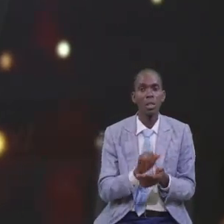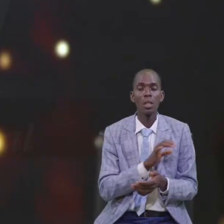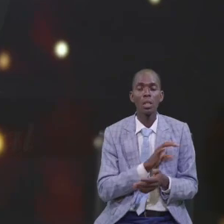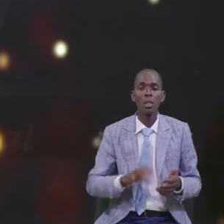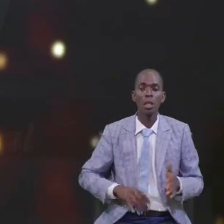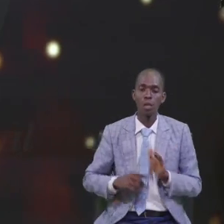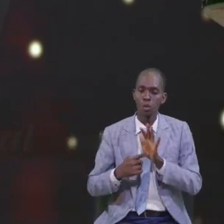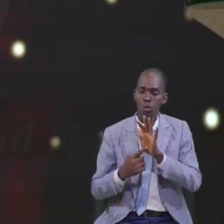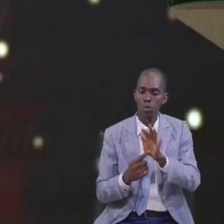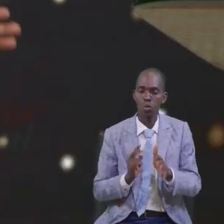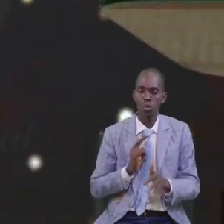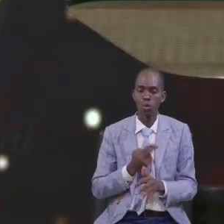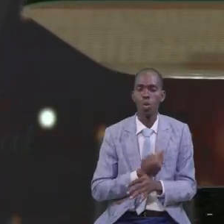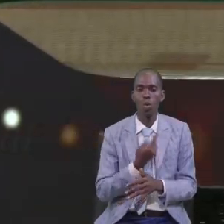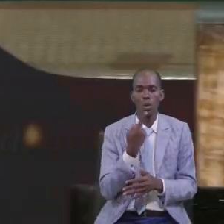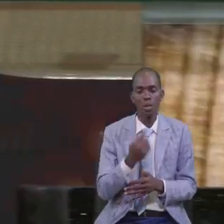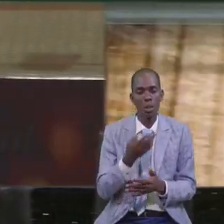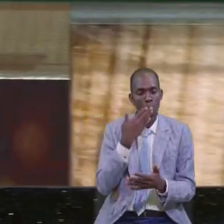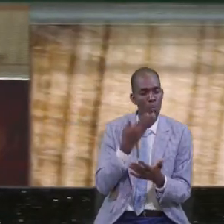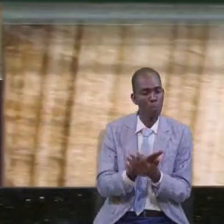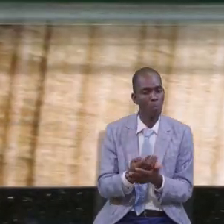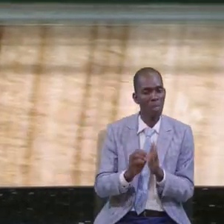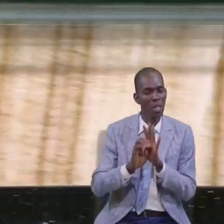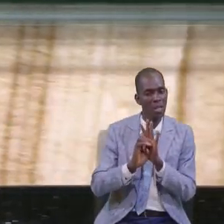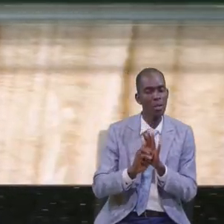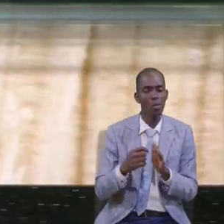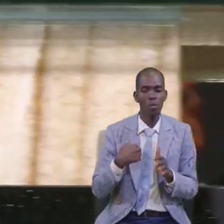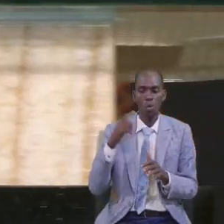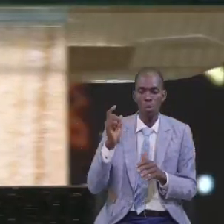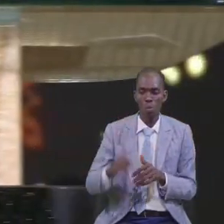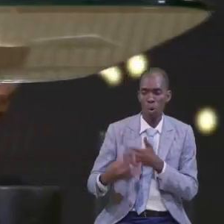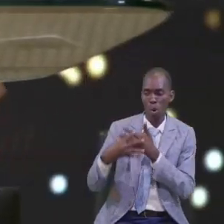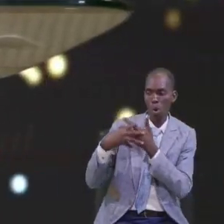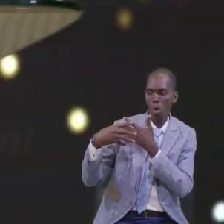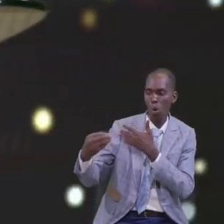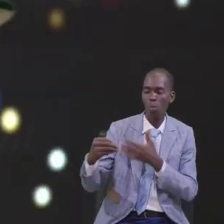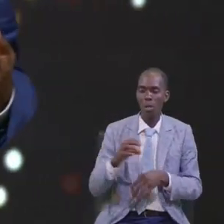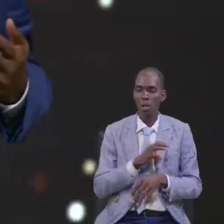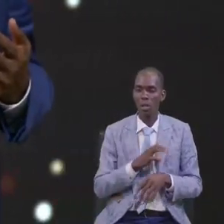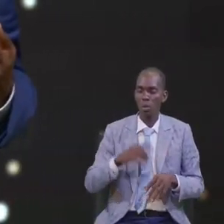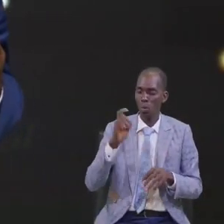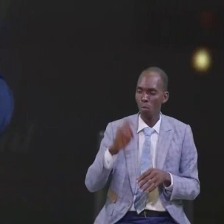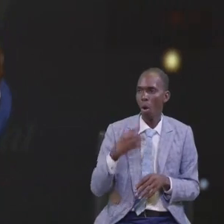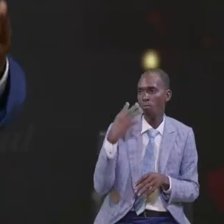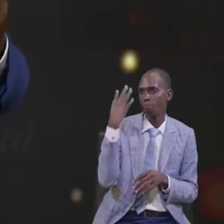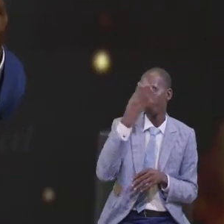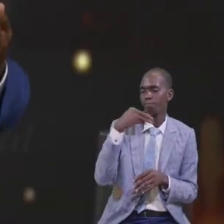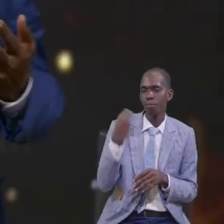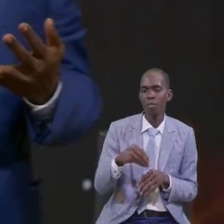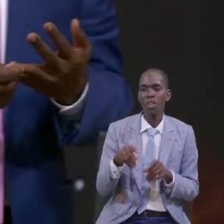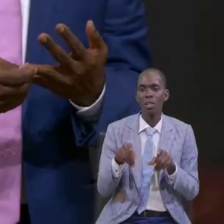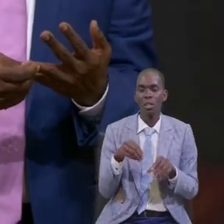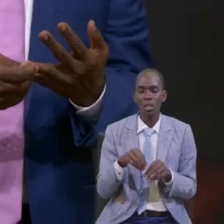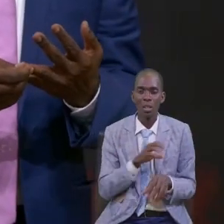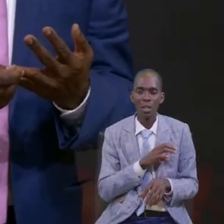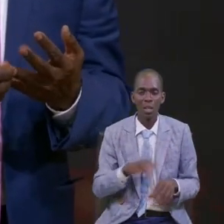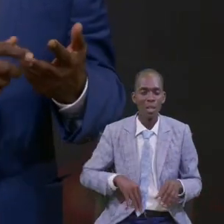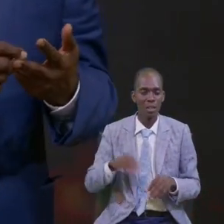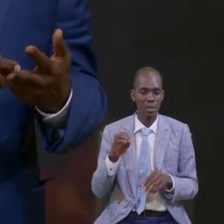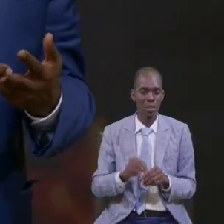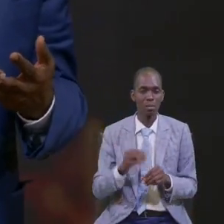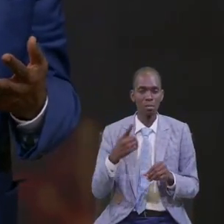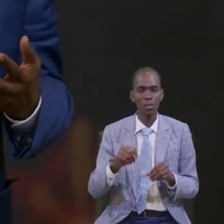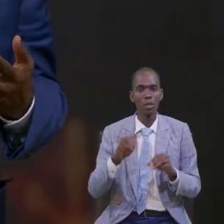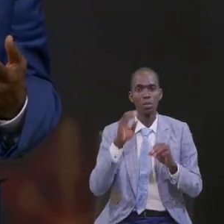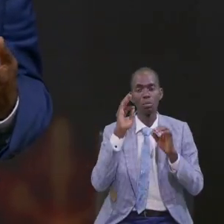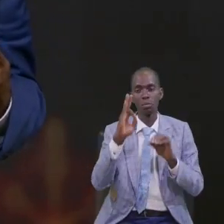the example, and we're to be in semblance to Christ on the pulpit, in the house, on